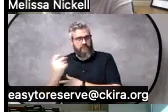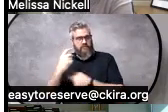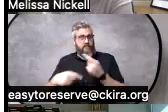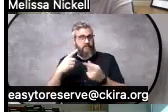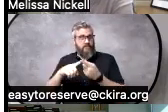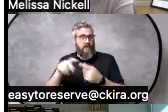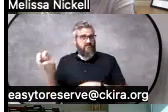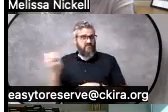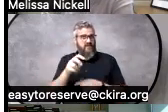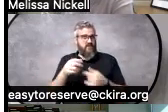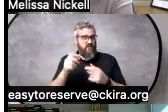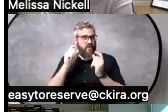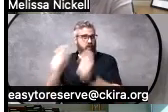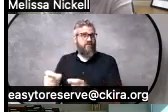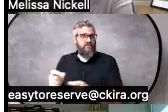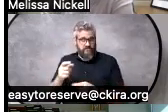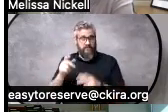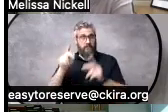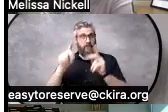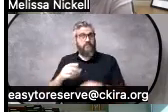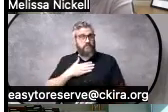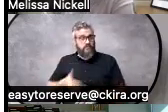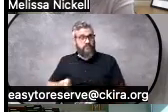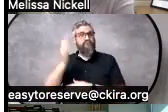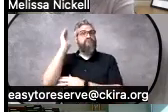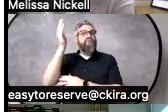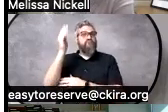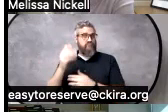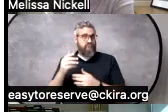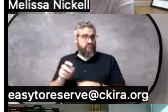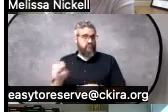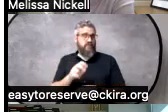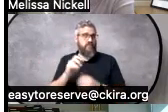awards for those who might be willing to give an oral presentation.